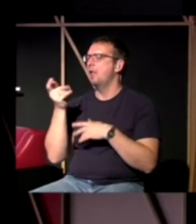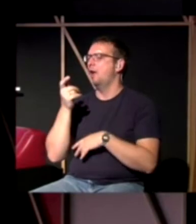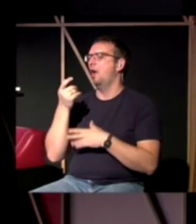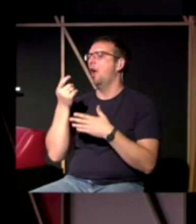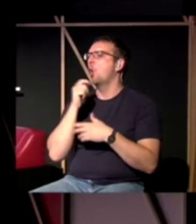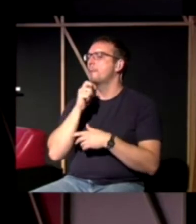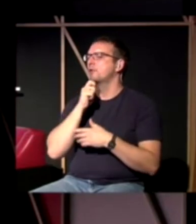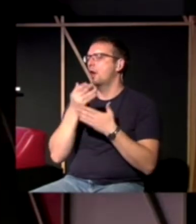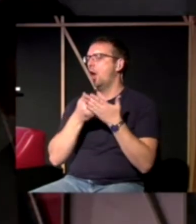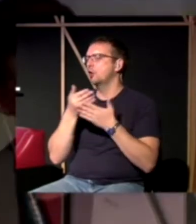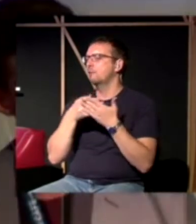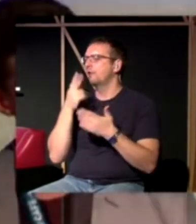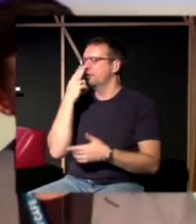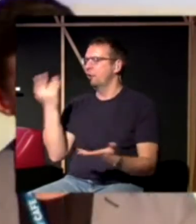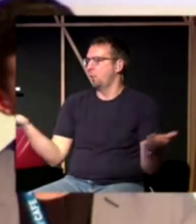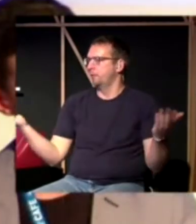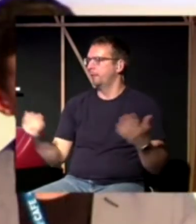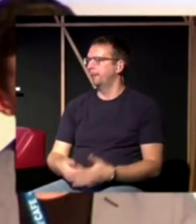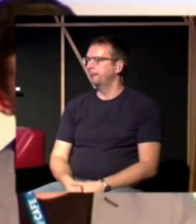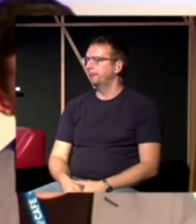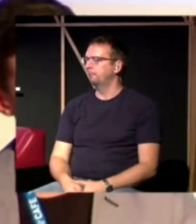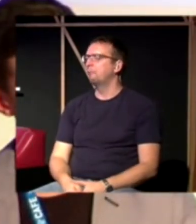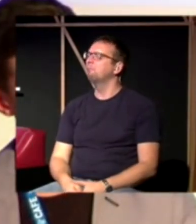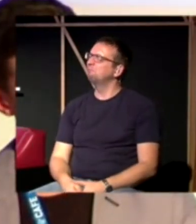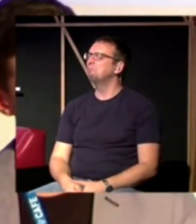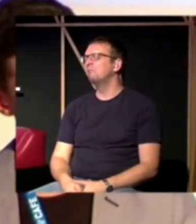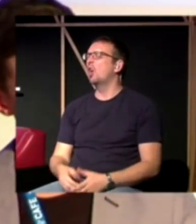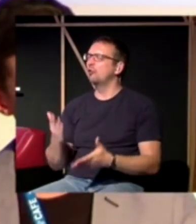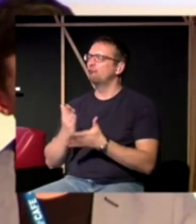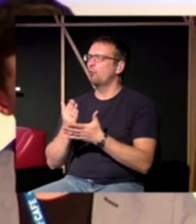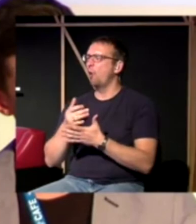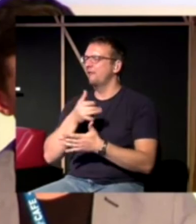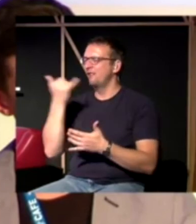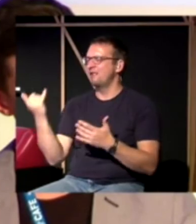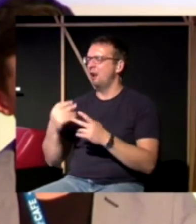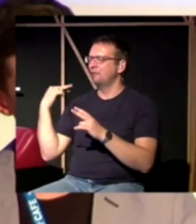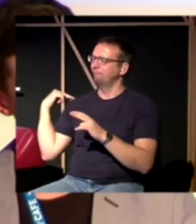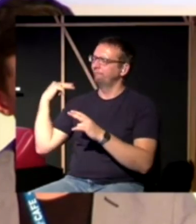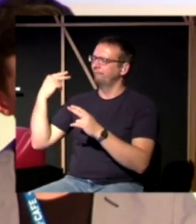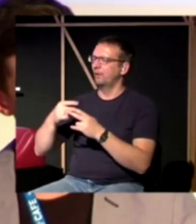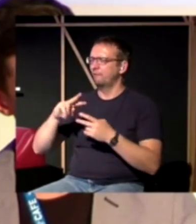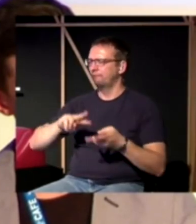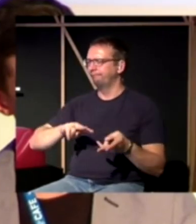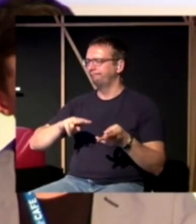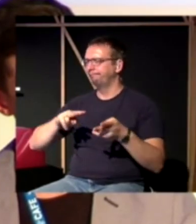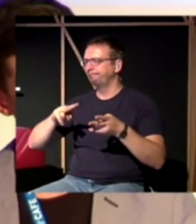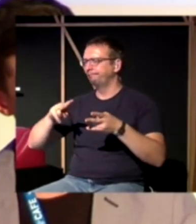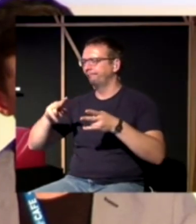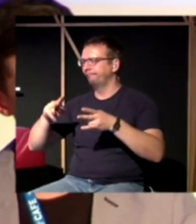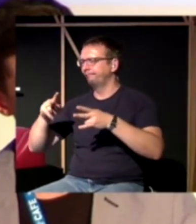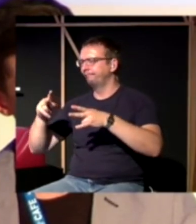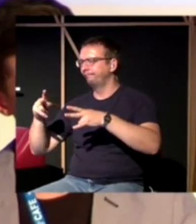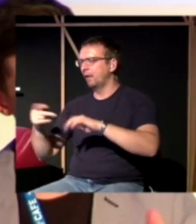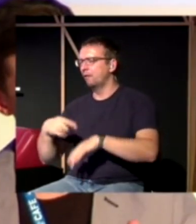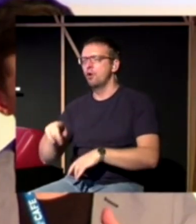I've done this, and that's because we're always learning. We're always learning what the person listening wants, but I'm always learning about the easiest way, the